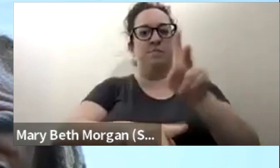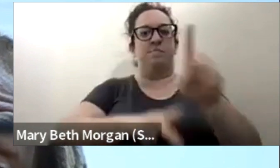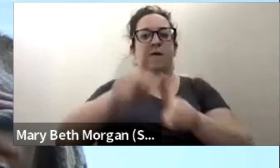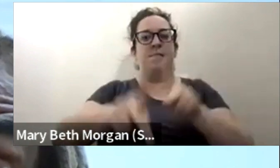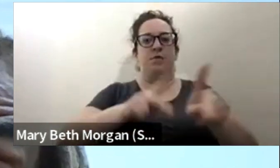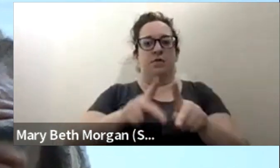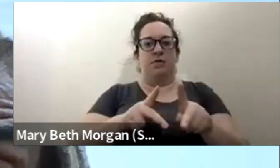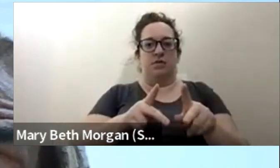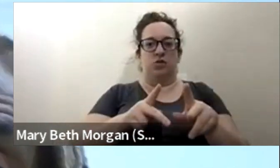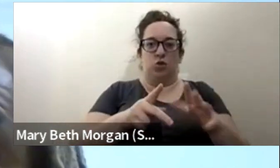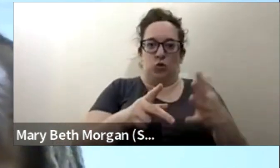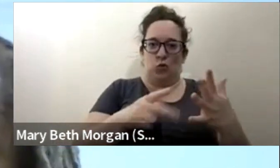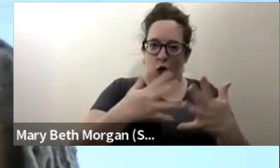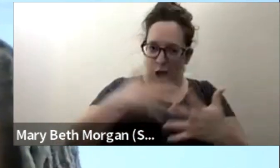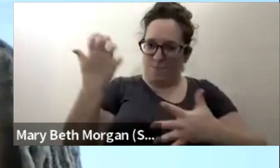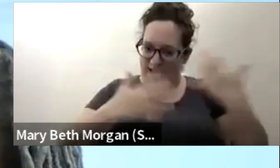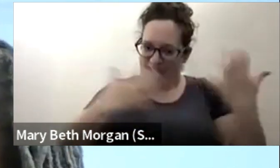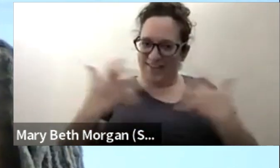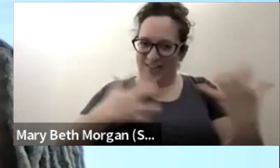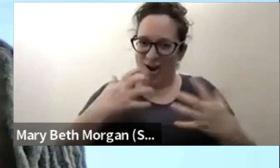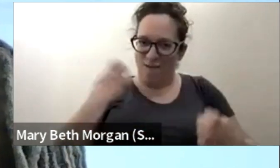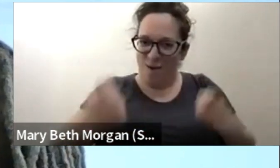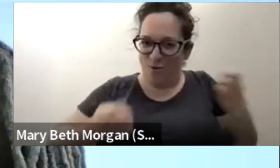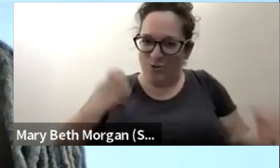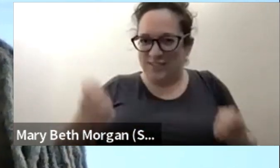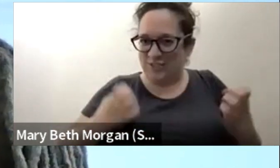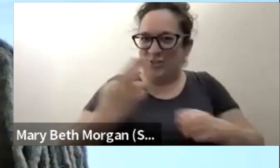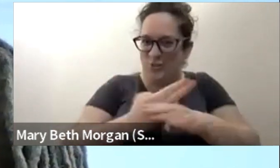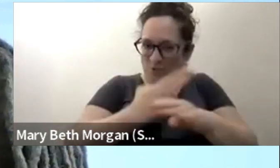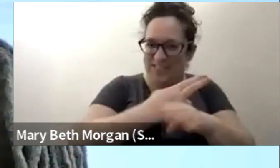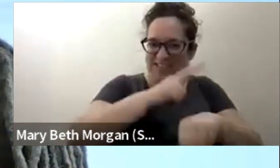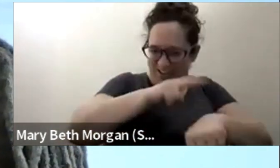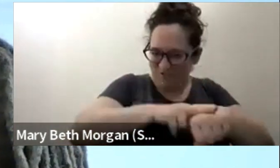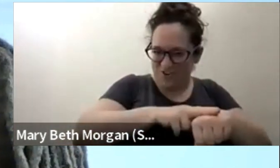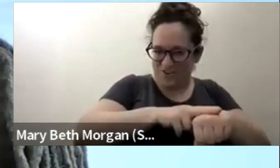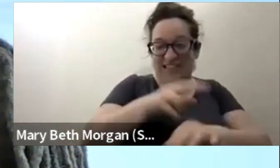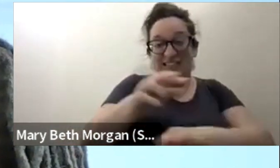feel or told to do. And so